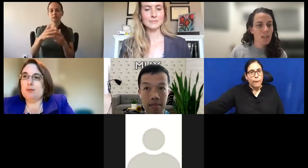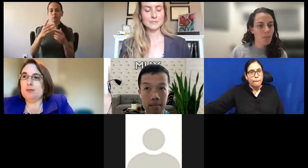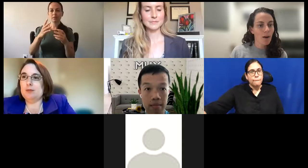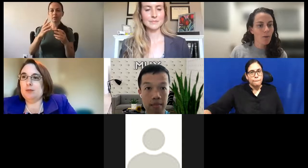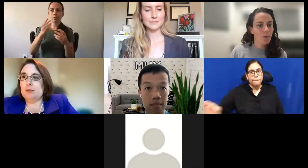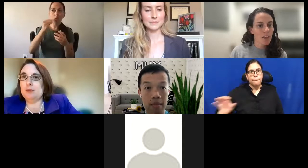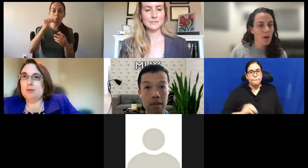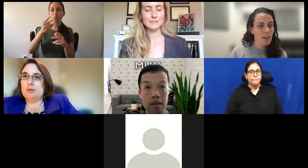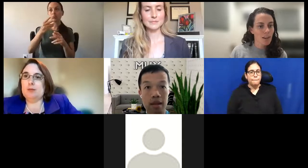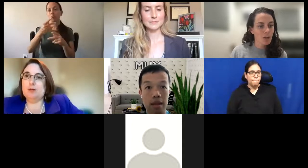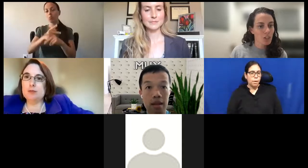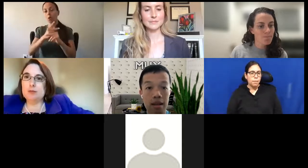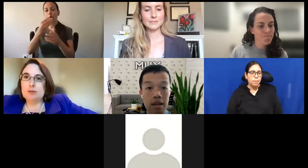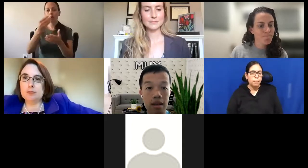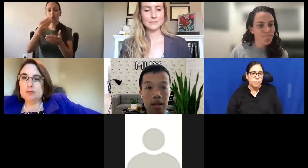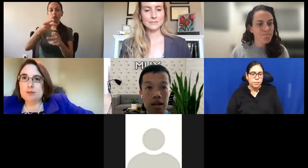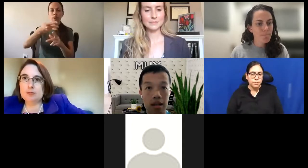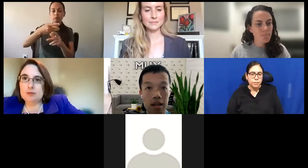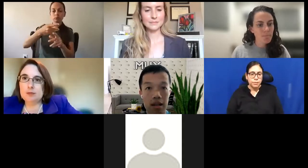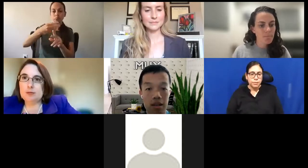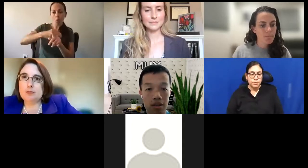lenders think about technology?